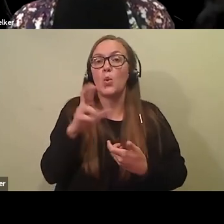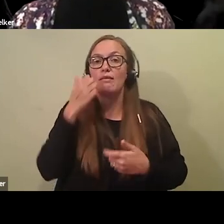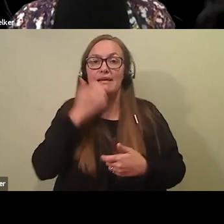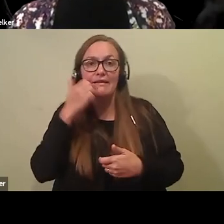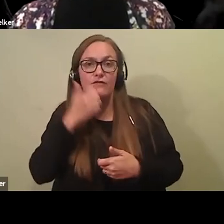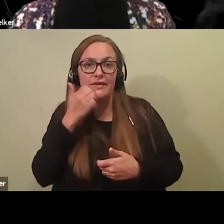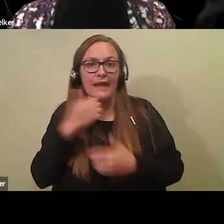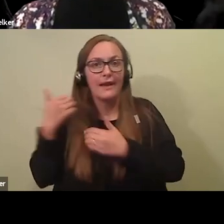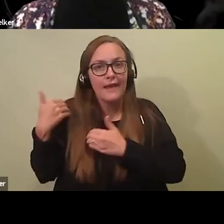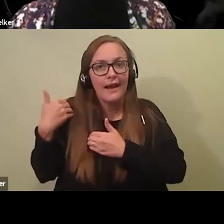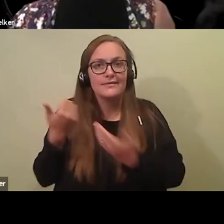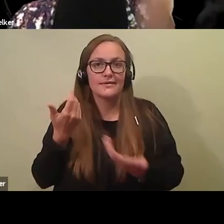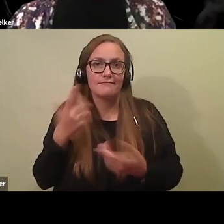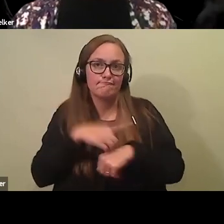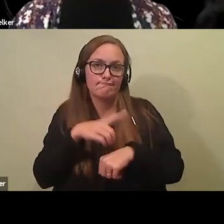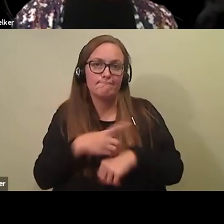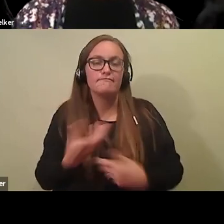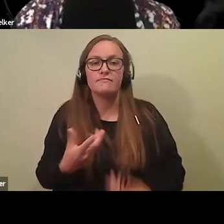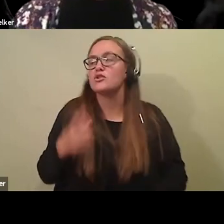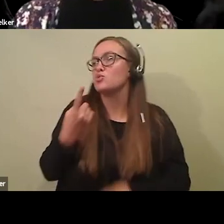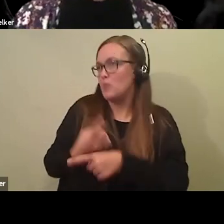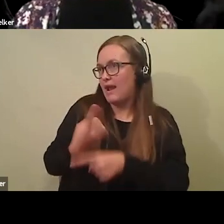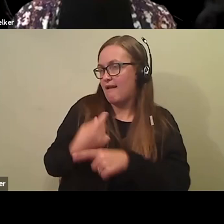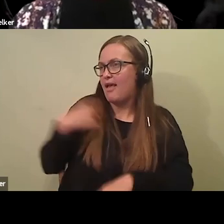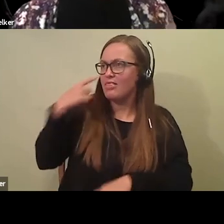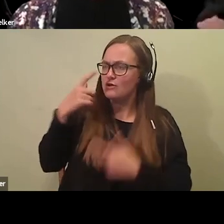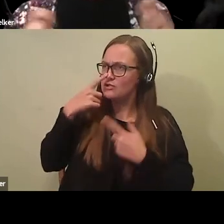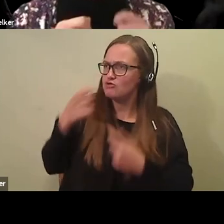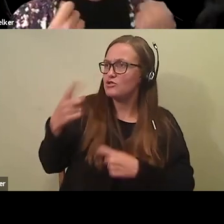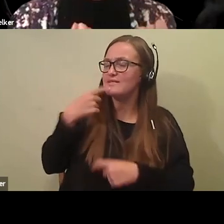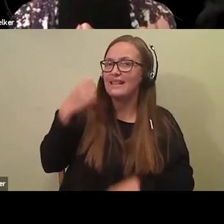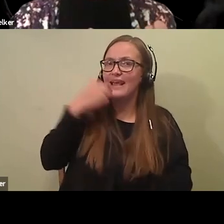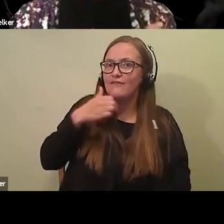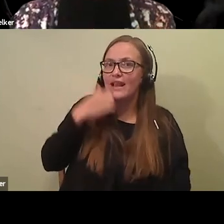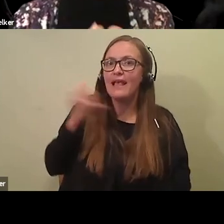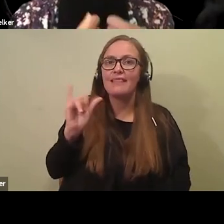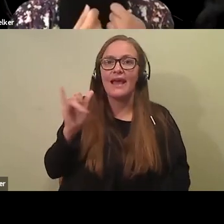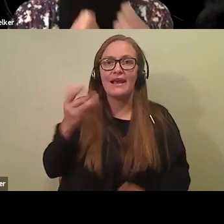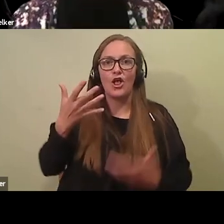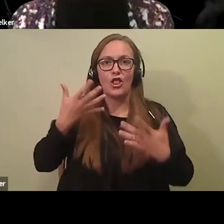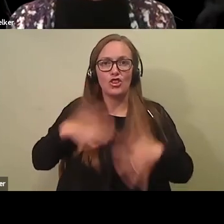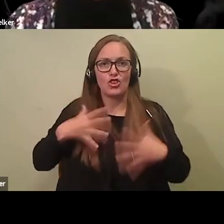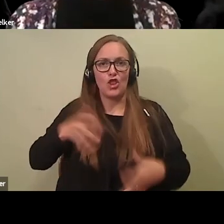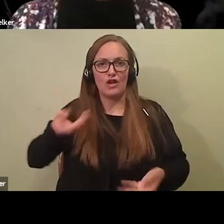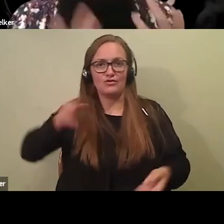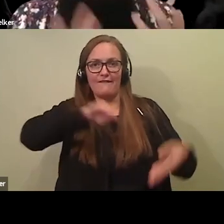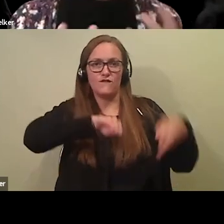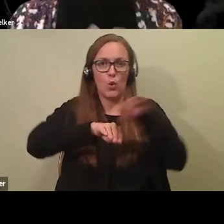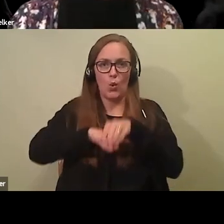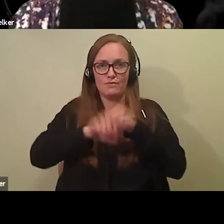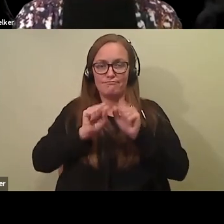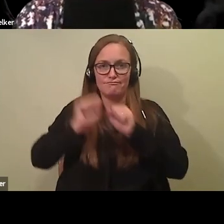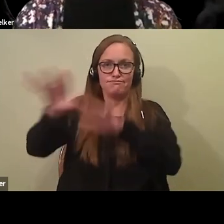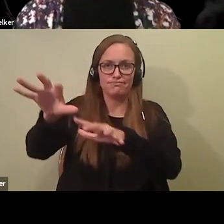tasks. Right, and I thought it was interesting when you mentioned that day-to-day task of simply folding laundry being so much more difficult for a